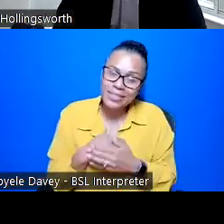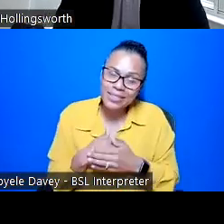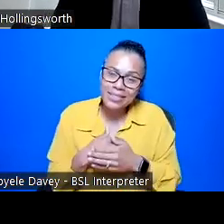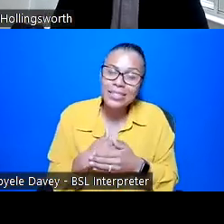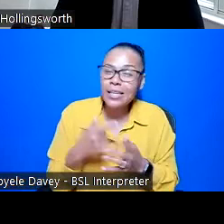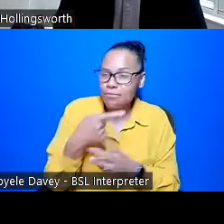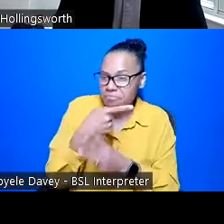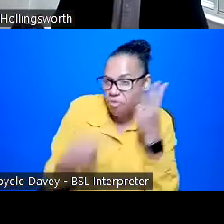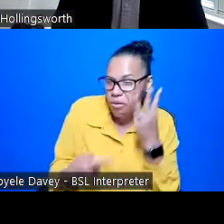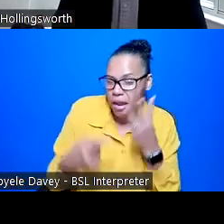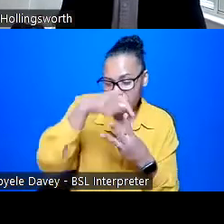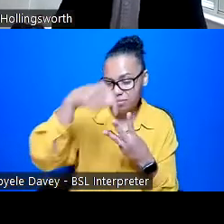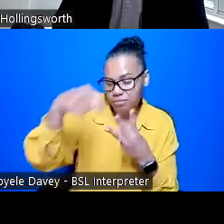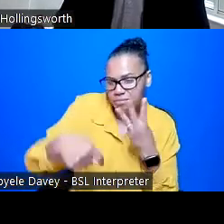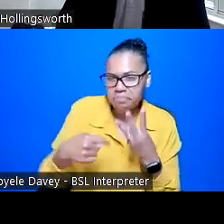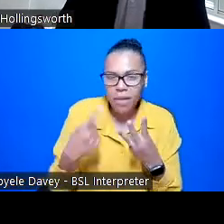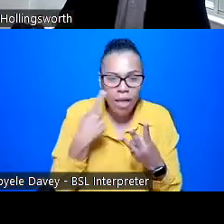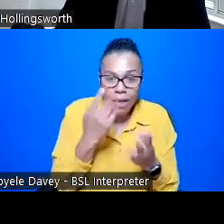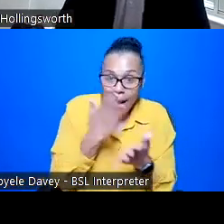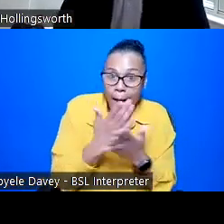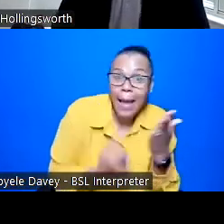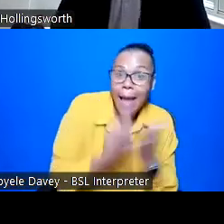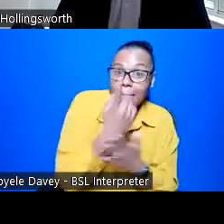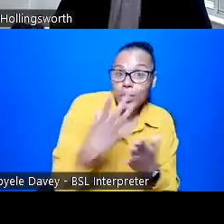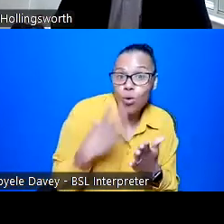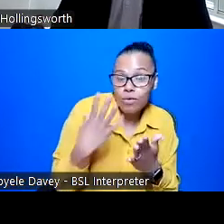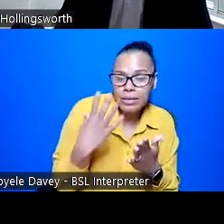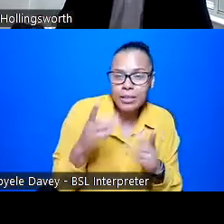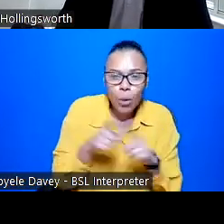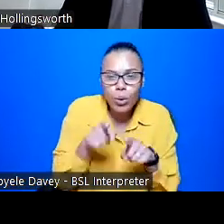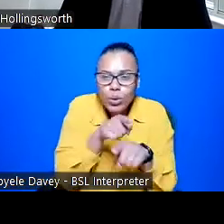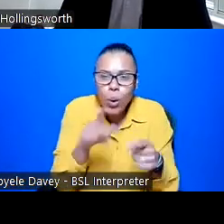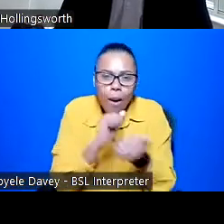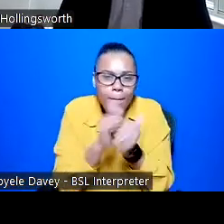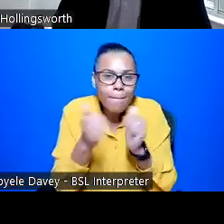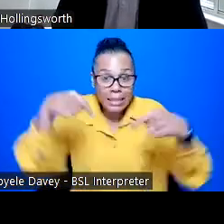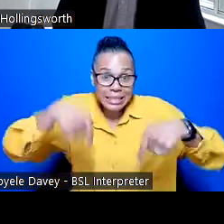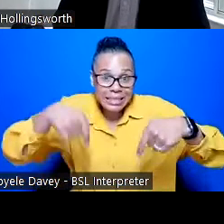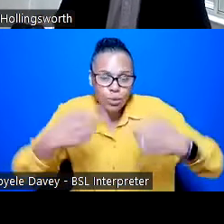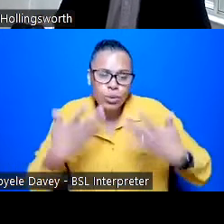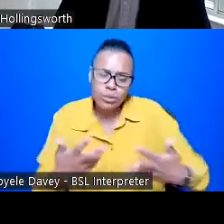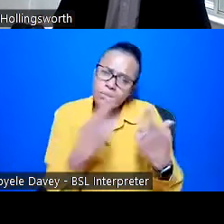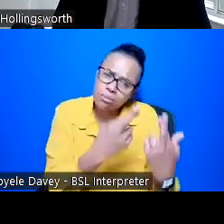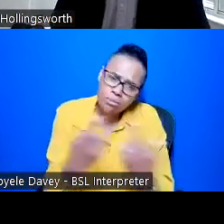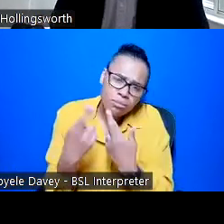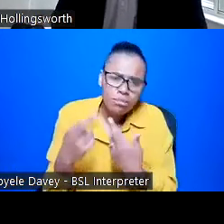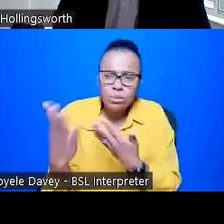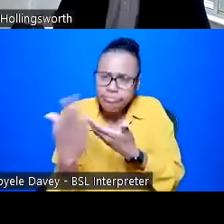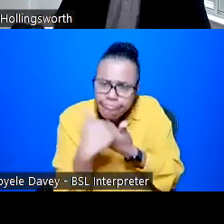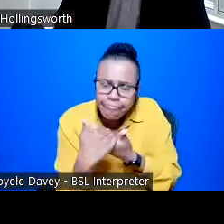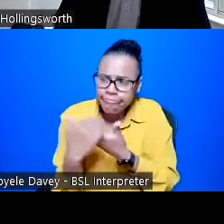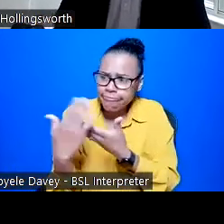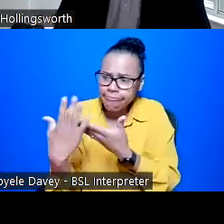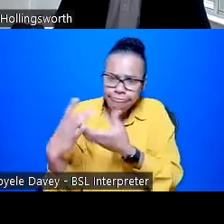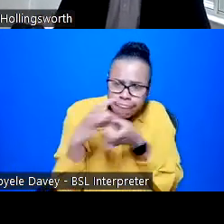think this is happening, but also where I hope that the partners on this call can feel very, very much engaged, involved, and help us in creating